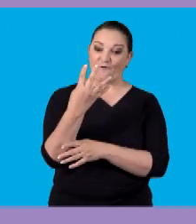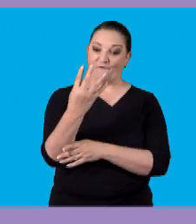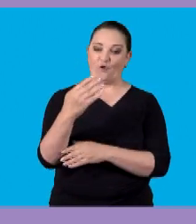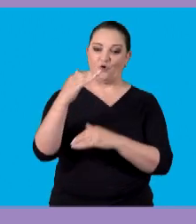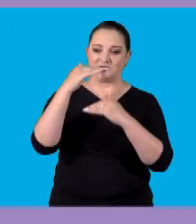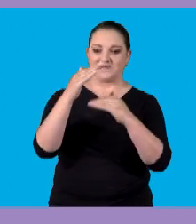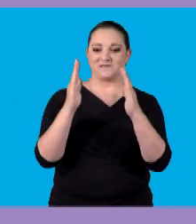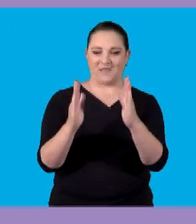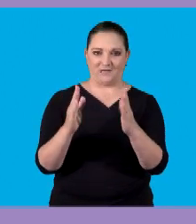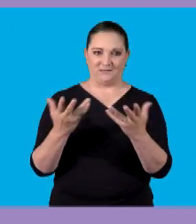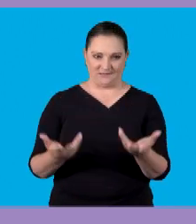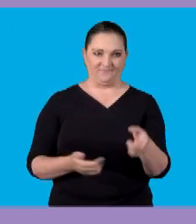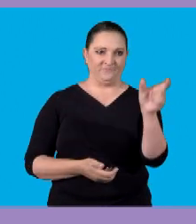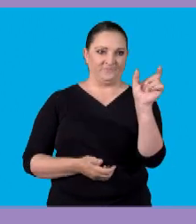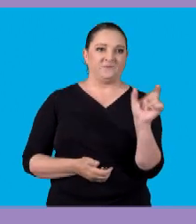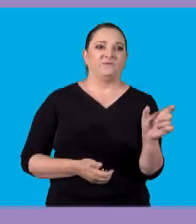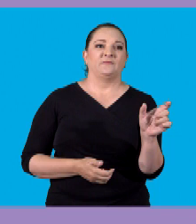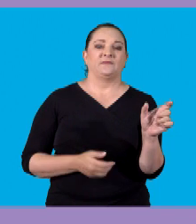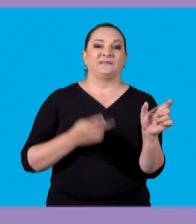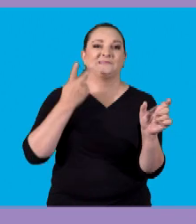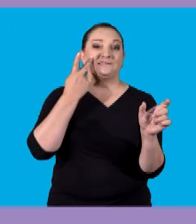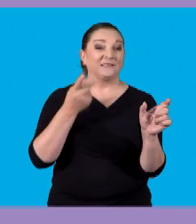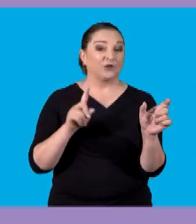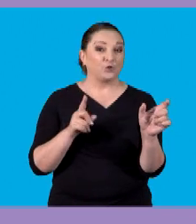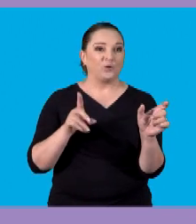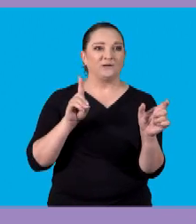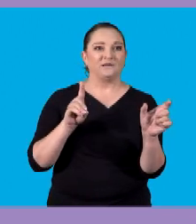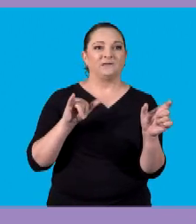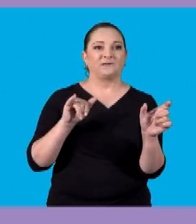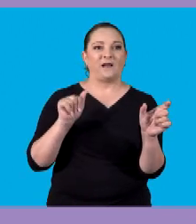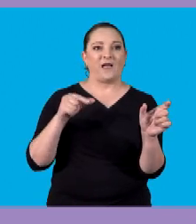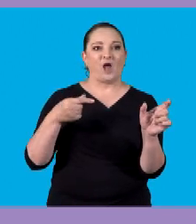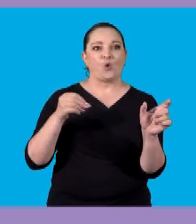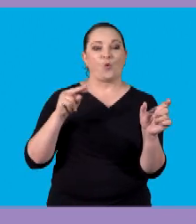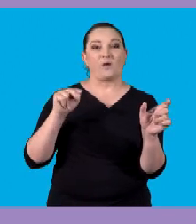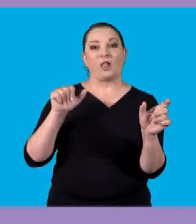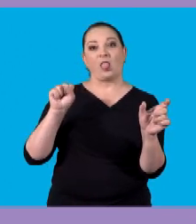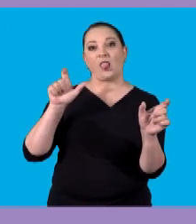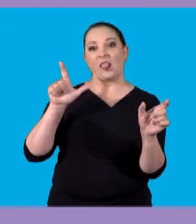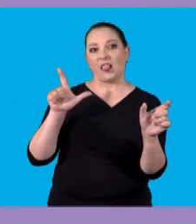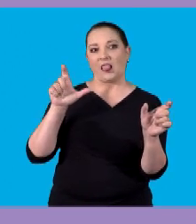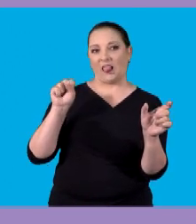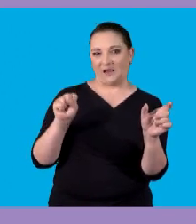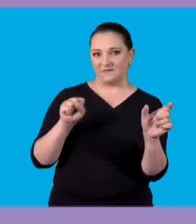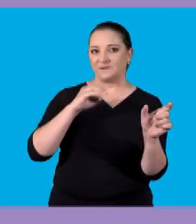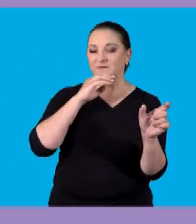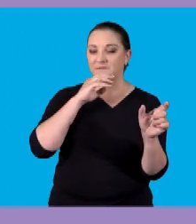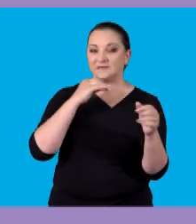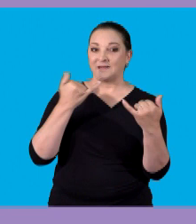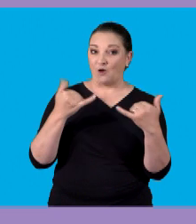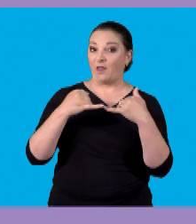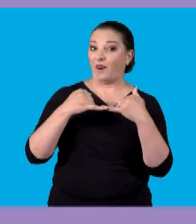with 4 sides. Then we are going to be looking at diagonals, and that is